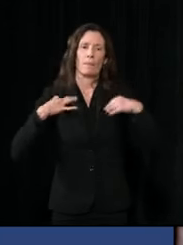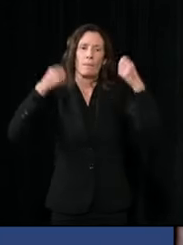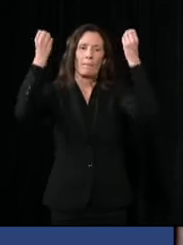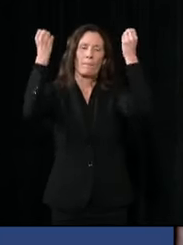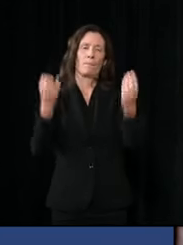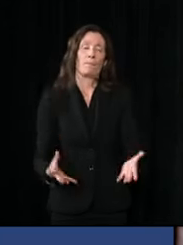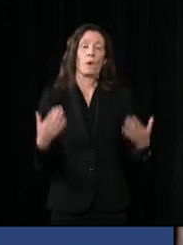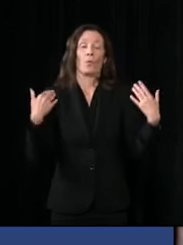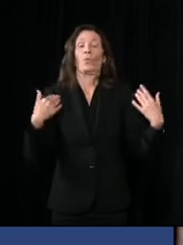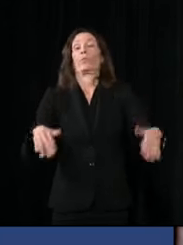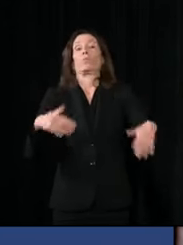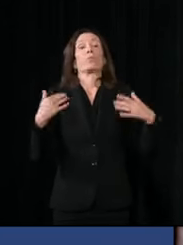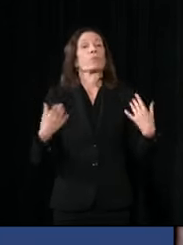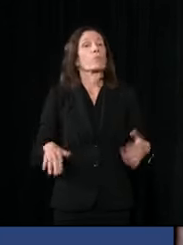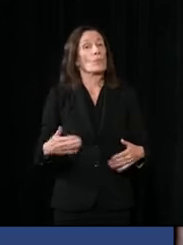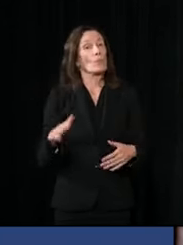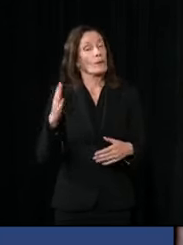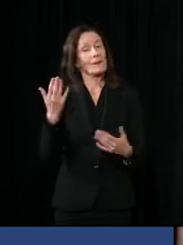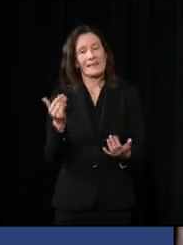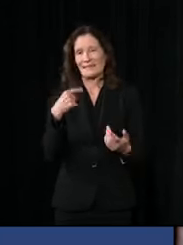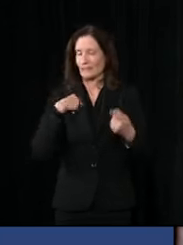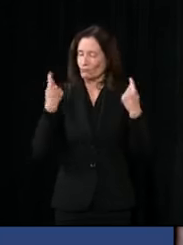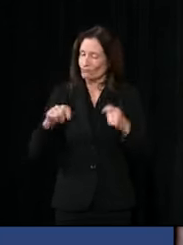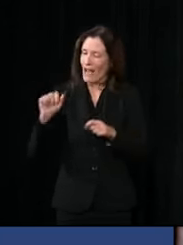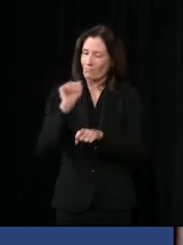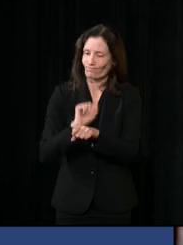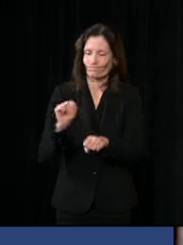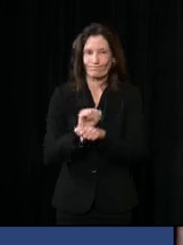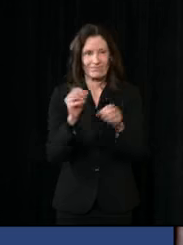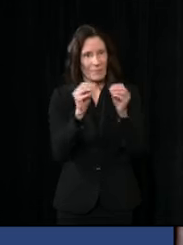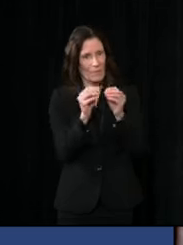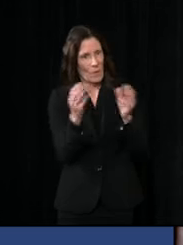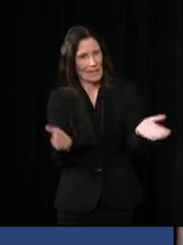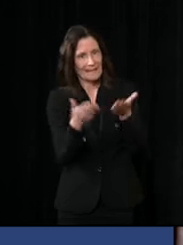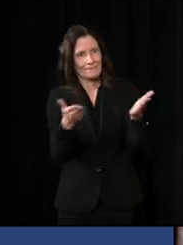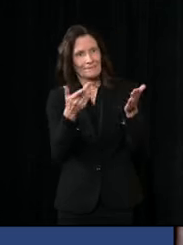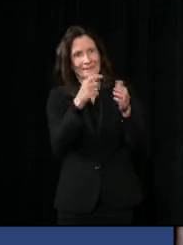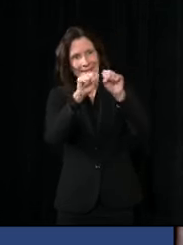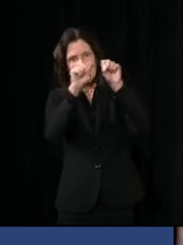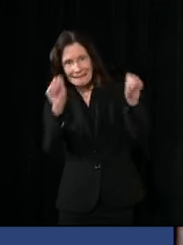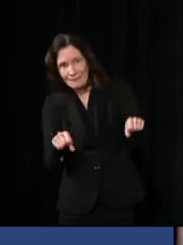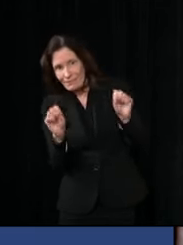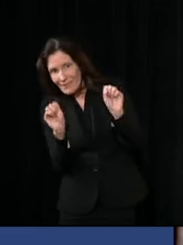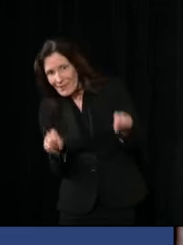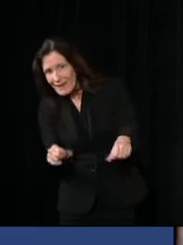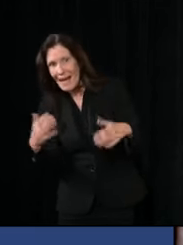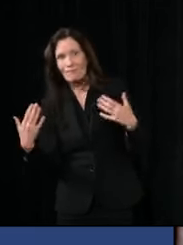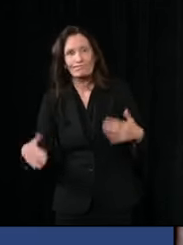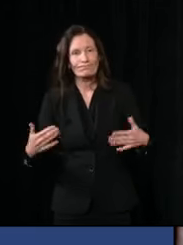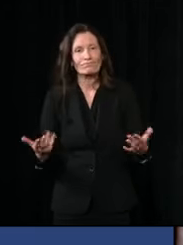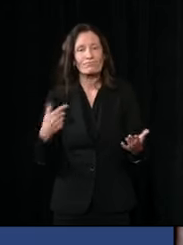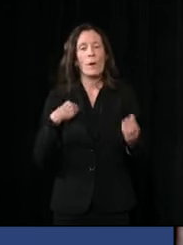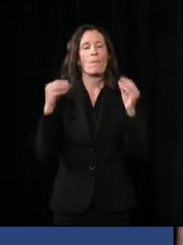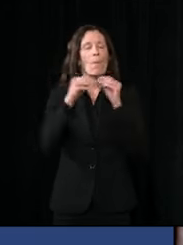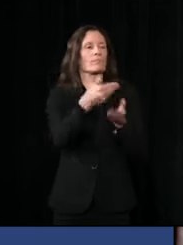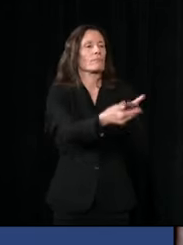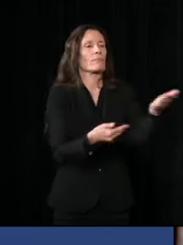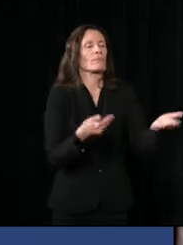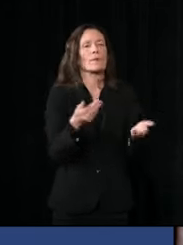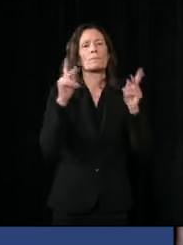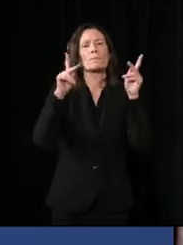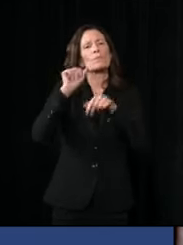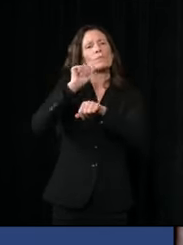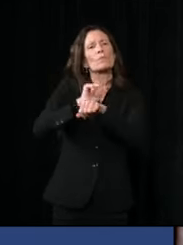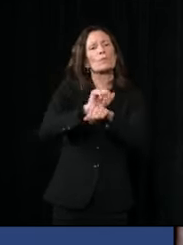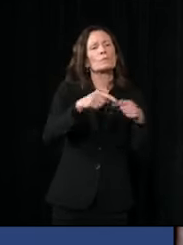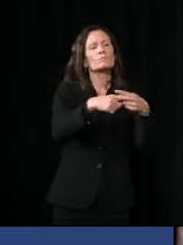We have brought many more employees to work in the call center to try to reduce the time it takes for